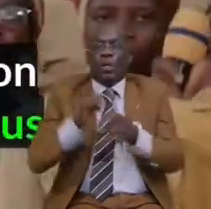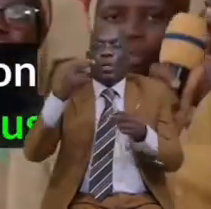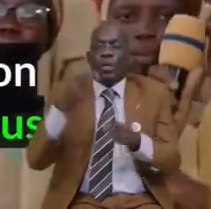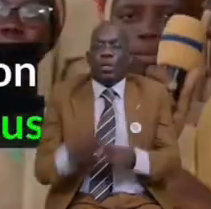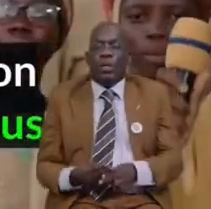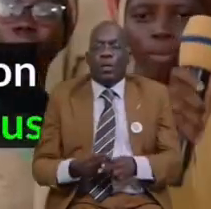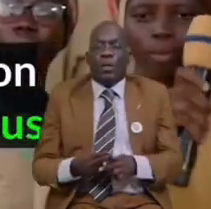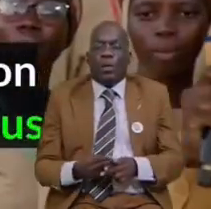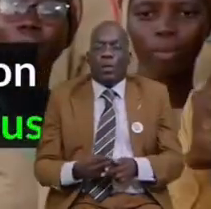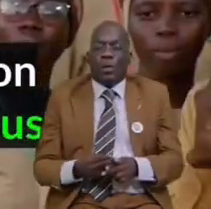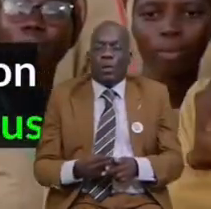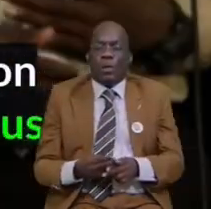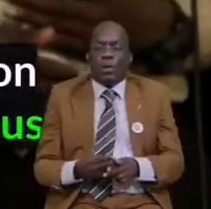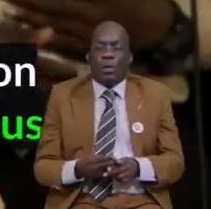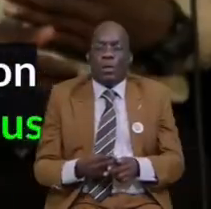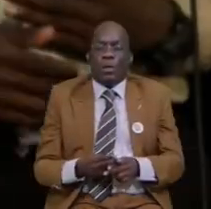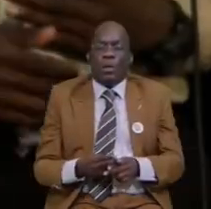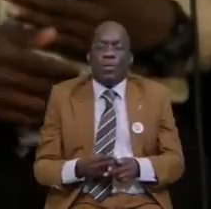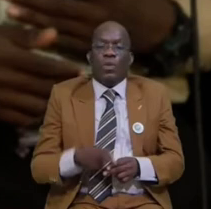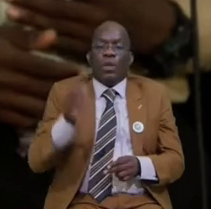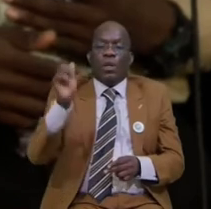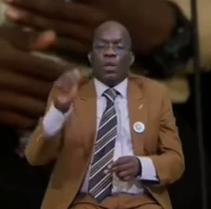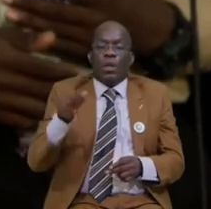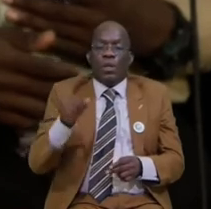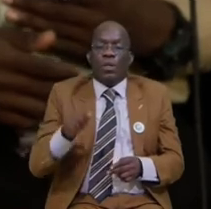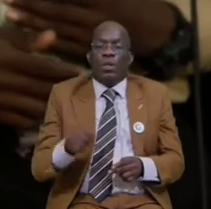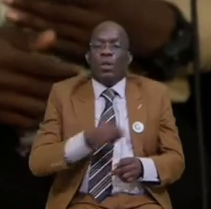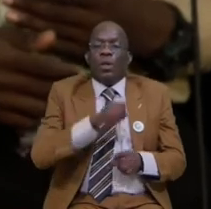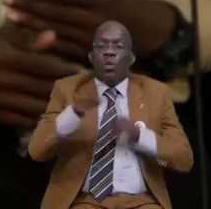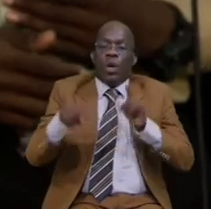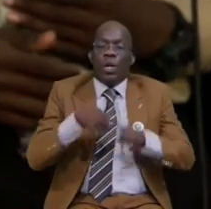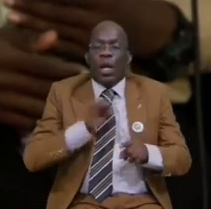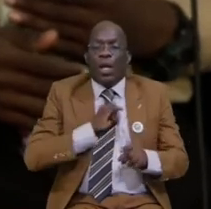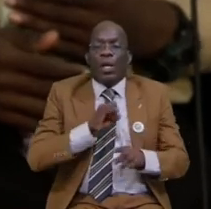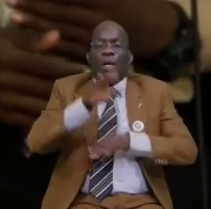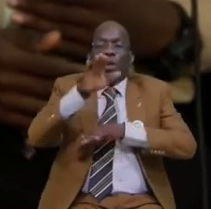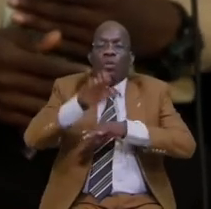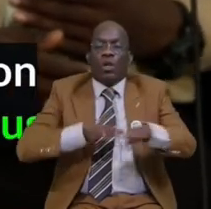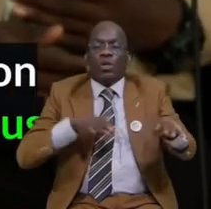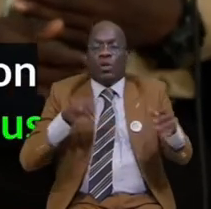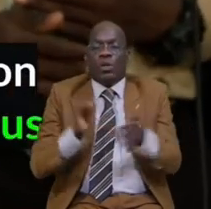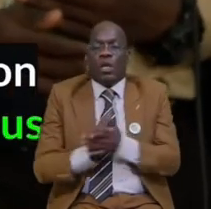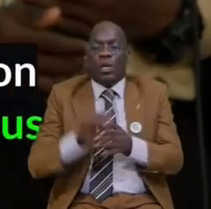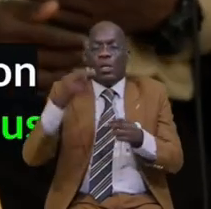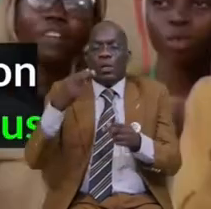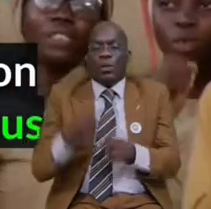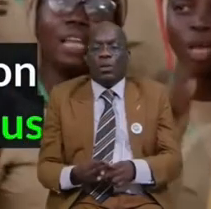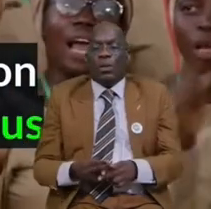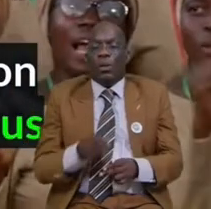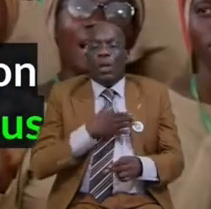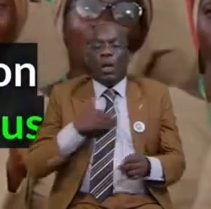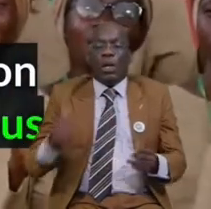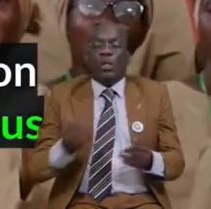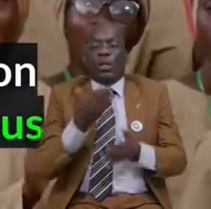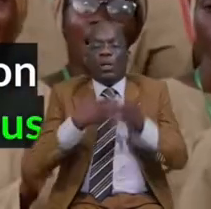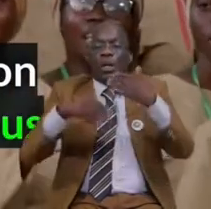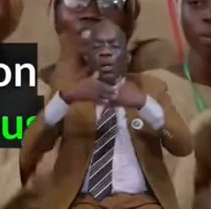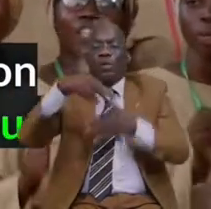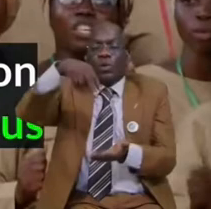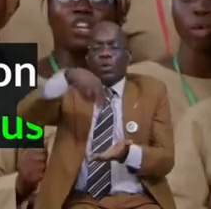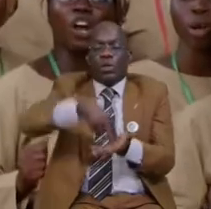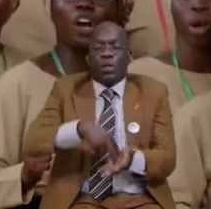Sicknesses fly, yes they fly out when I mention that name. I never stand